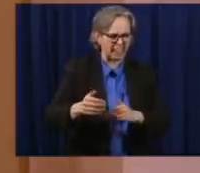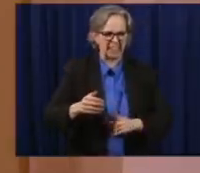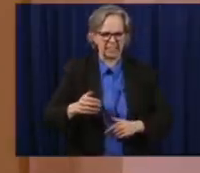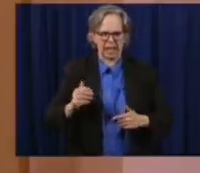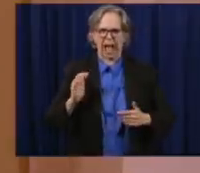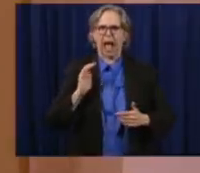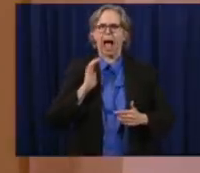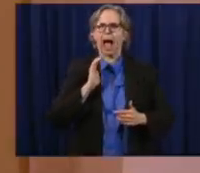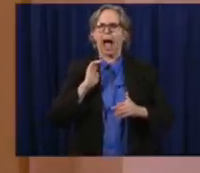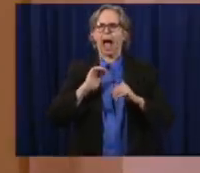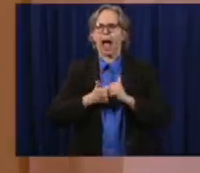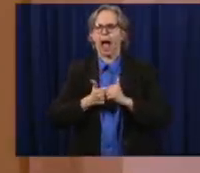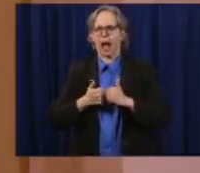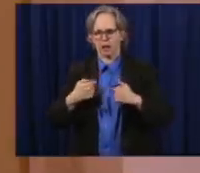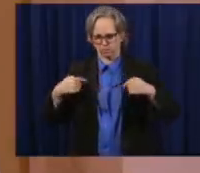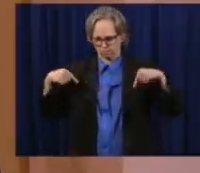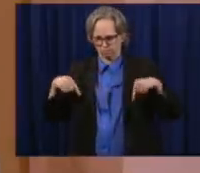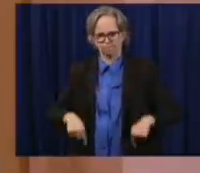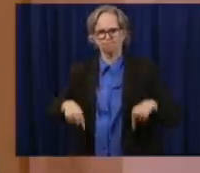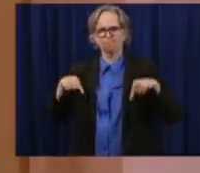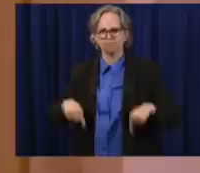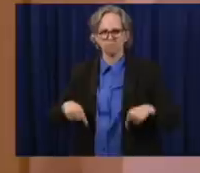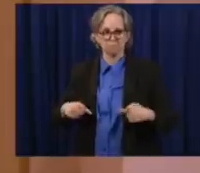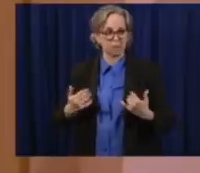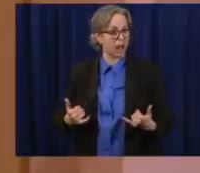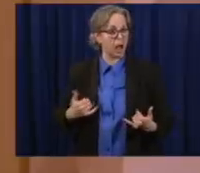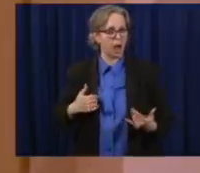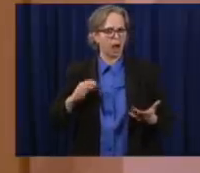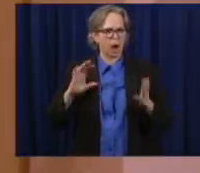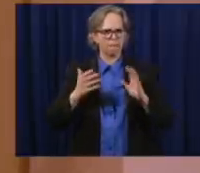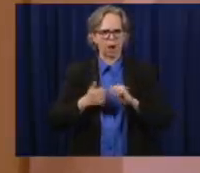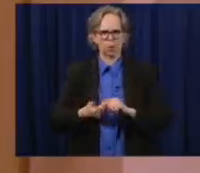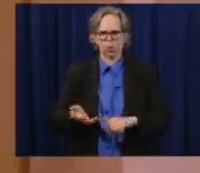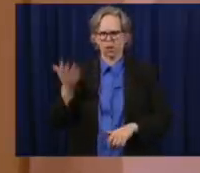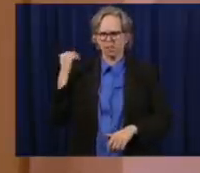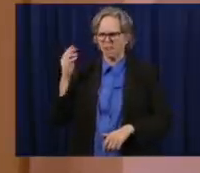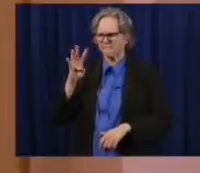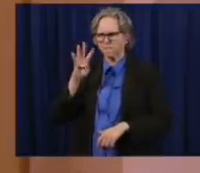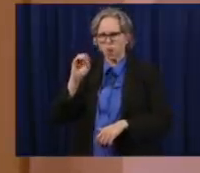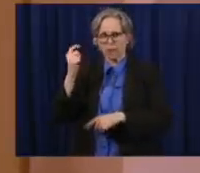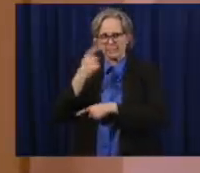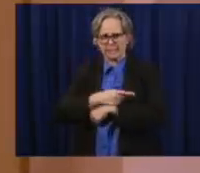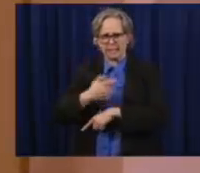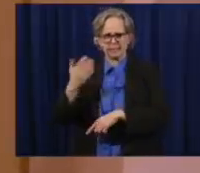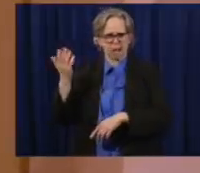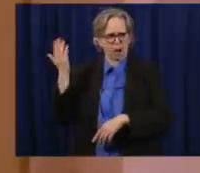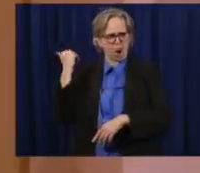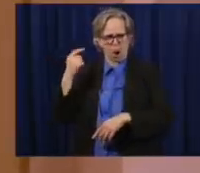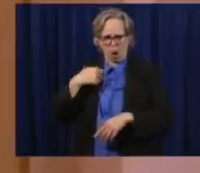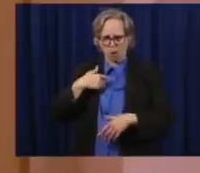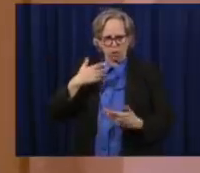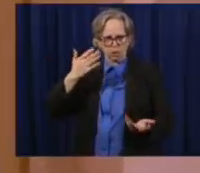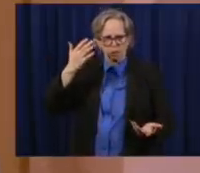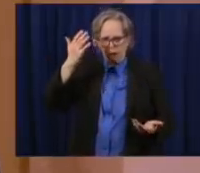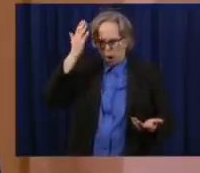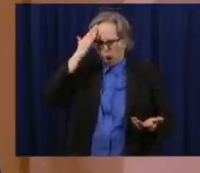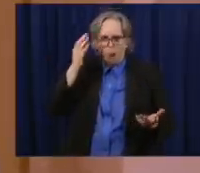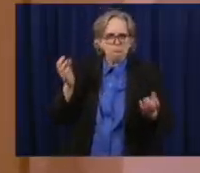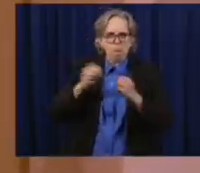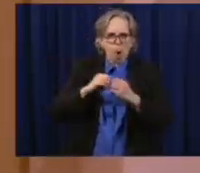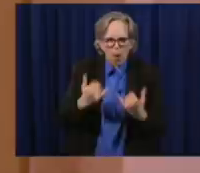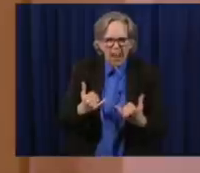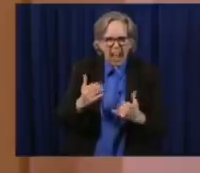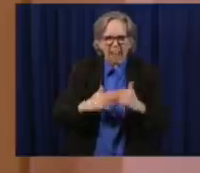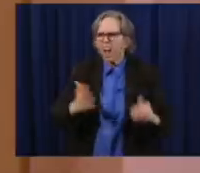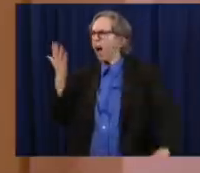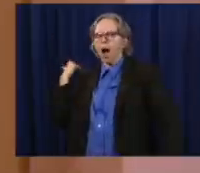We just know so much more now today than we did 40 days ago that informs these decisions, and we'll be bringing more of them out in the